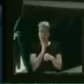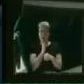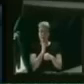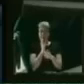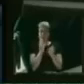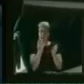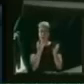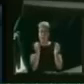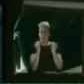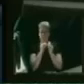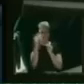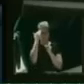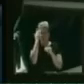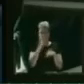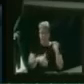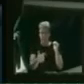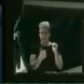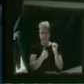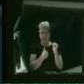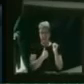knows more knowledge about it than I do.